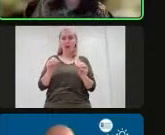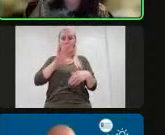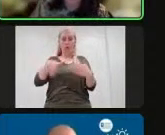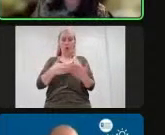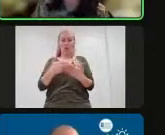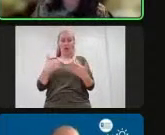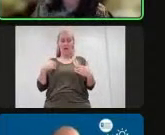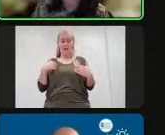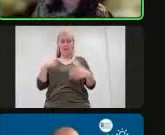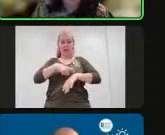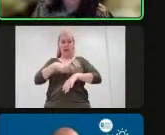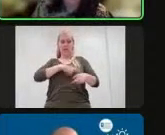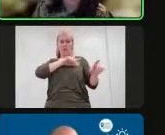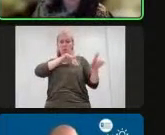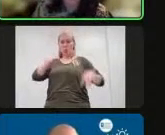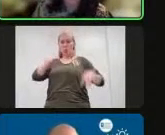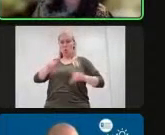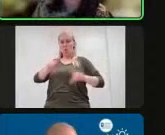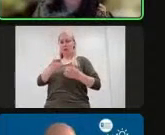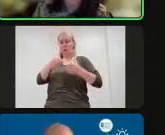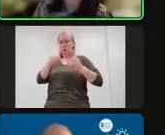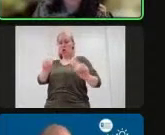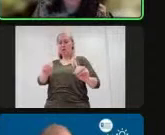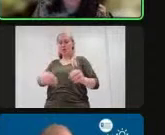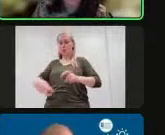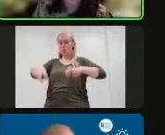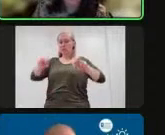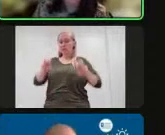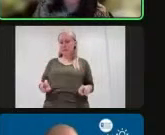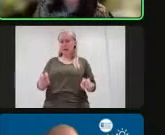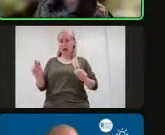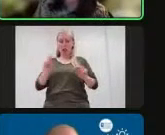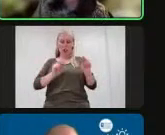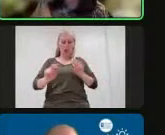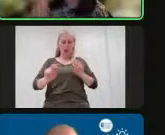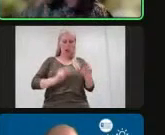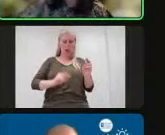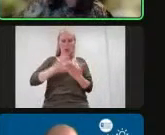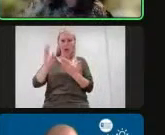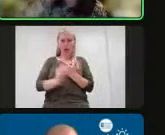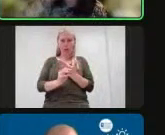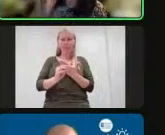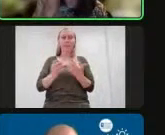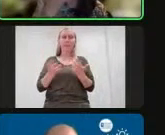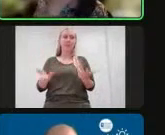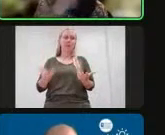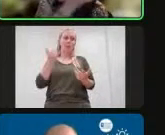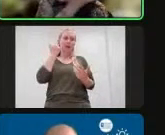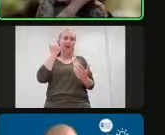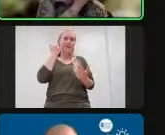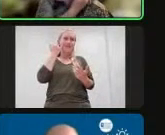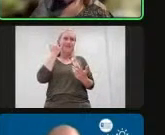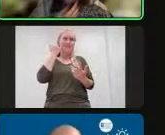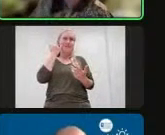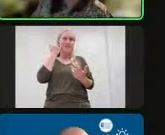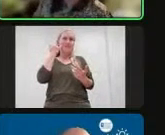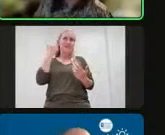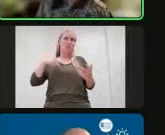go to the district office to sit and look through curriculum. So if we are going to